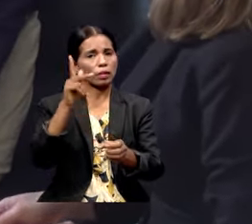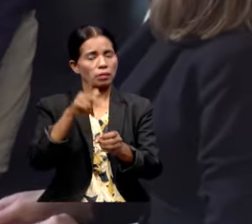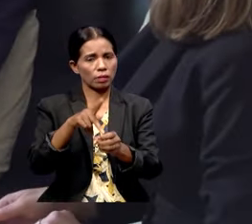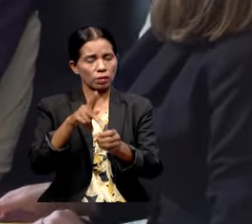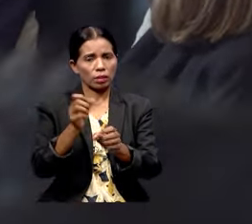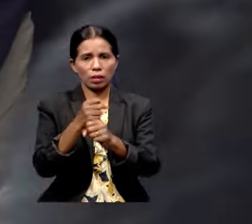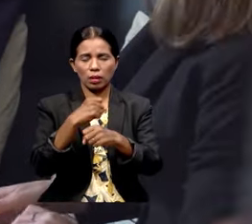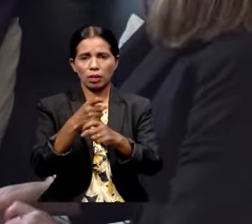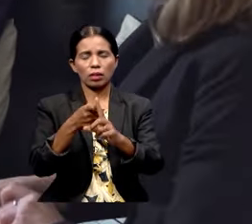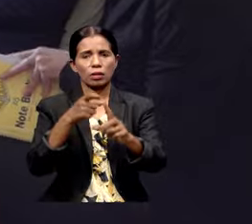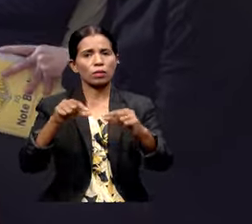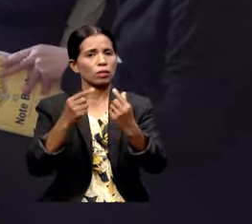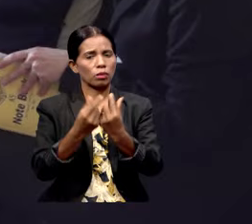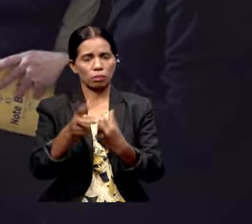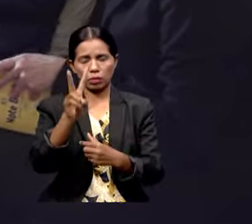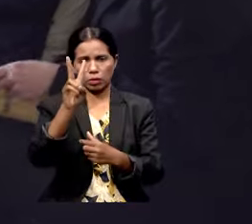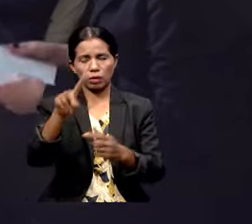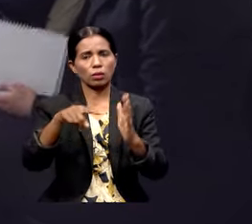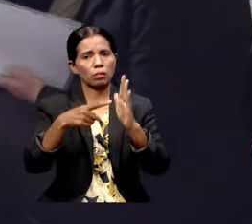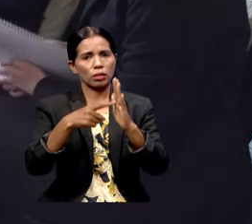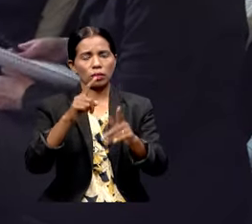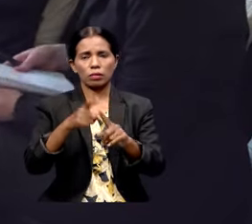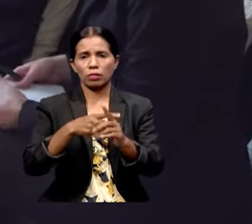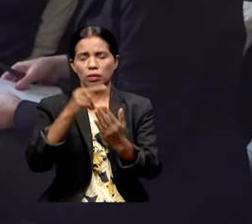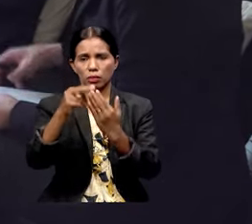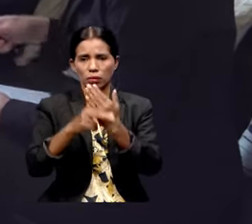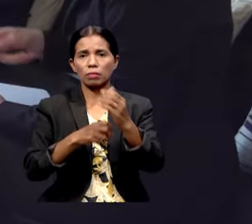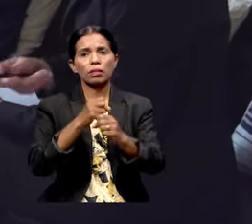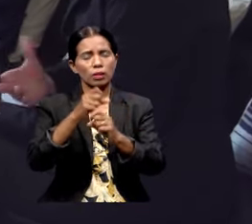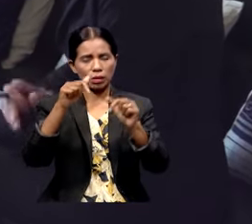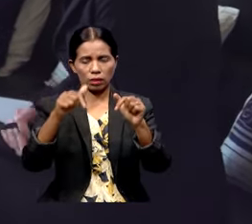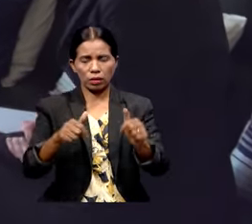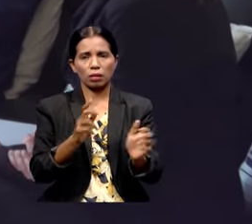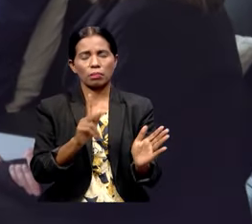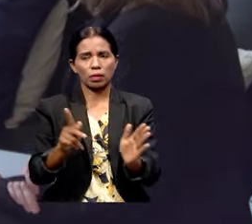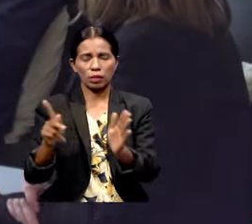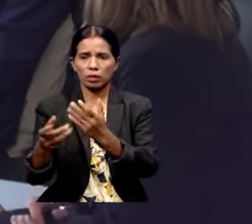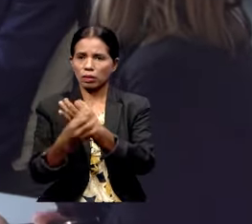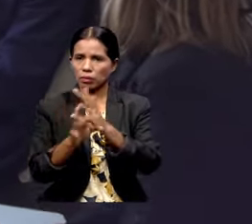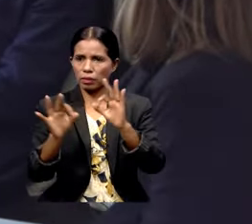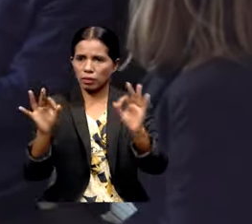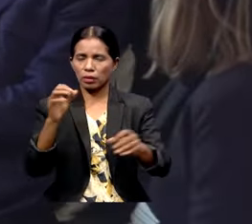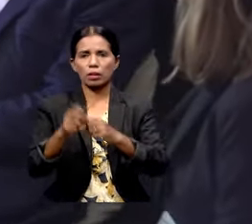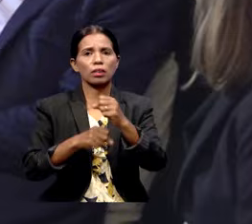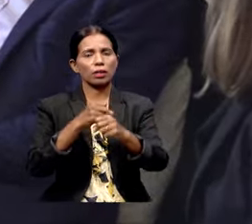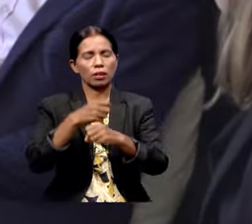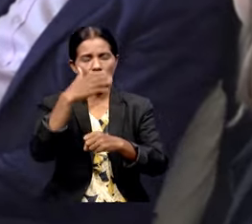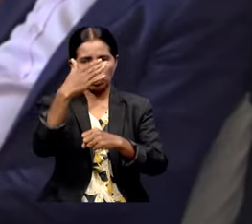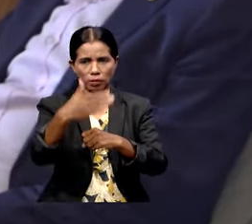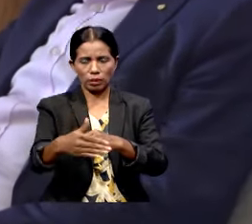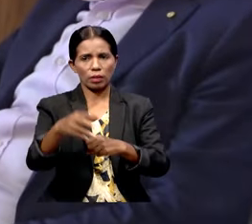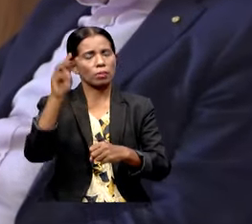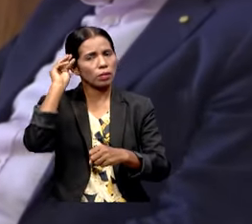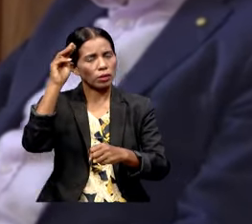nebe halo husi equipa rua ne hahu ona iha fula novembro tina ne no tuir plano se remate iha tina noin. Antes ne,